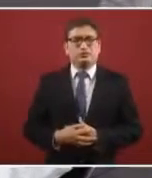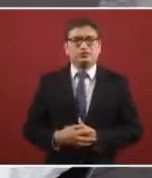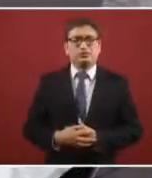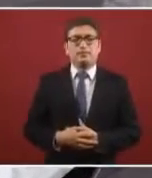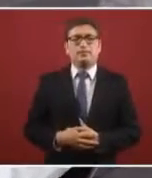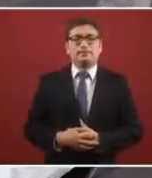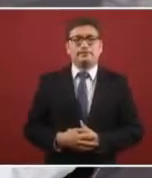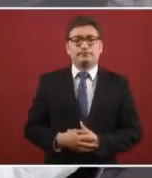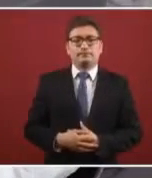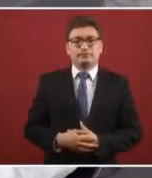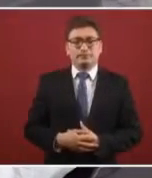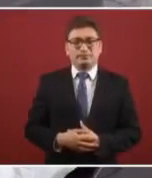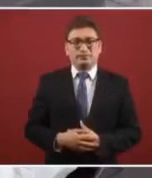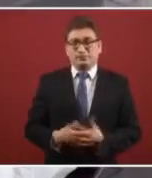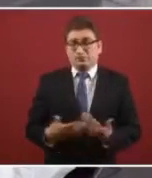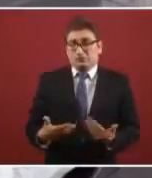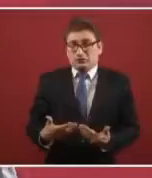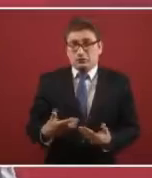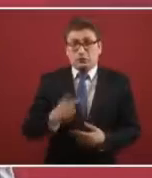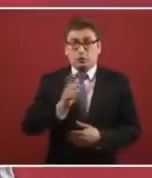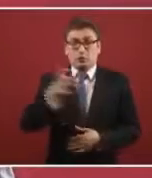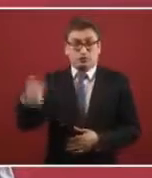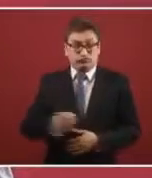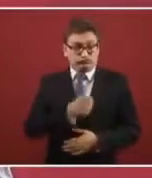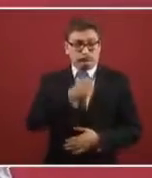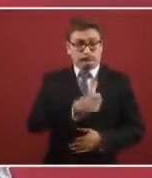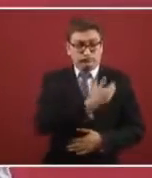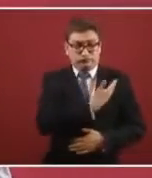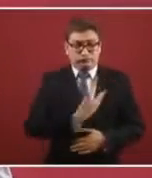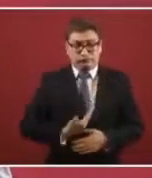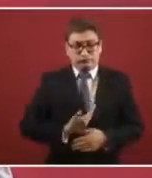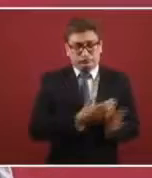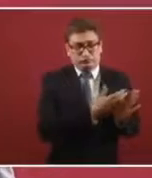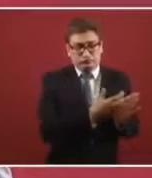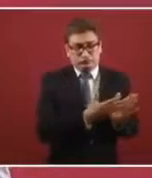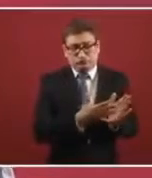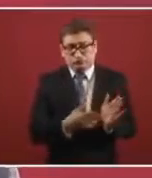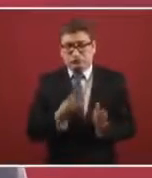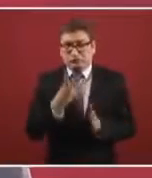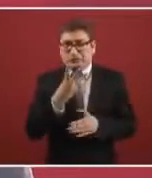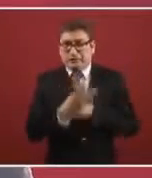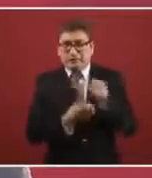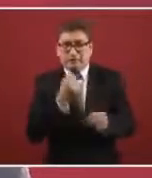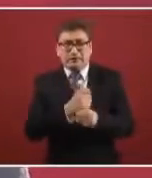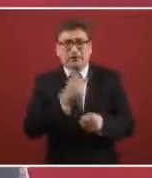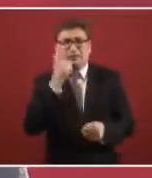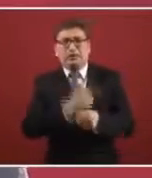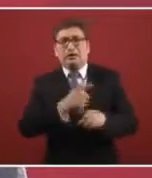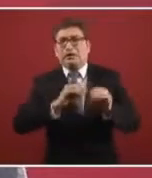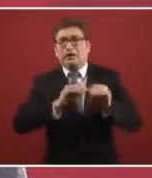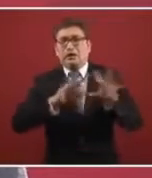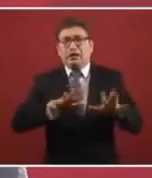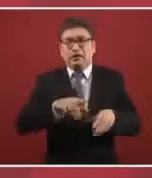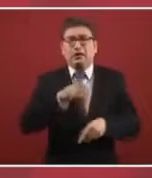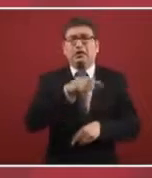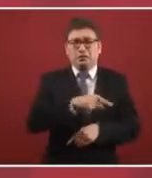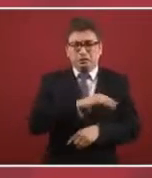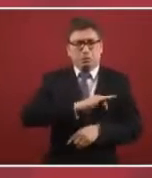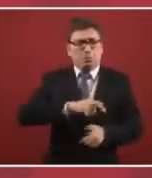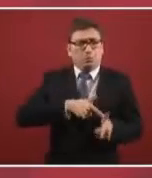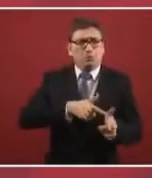¿Qué no a los 3 ya se sabe? So by 3 years, don't you already know Si sirve o no if they sirve. are good or no good?